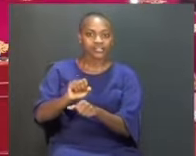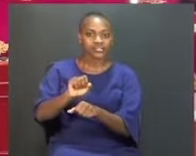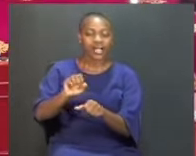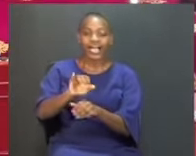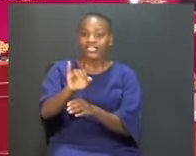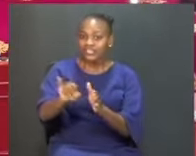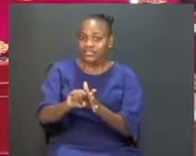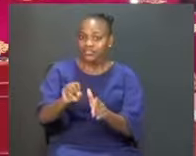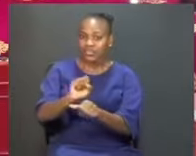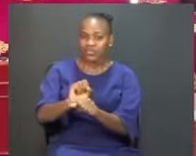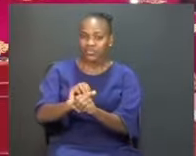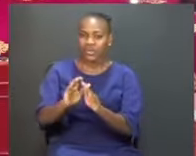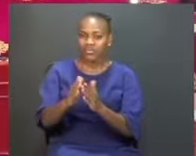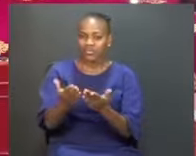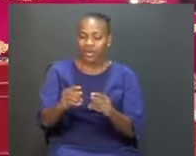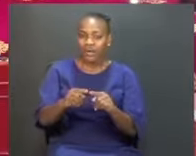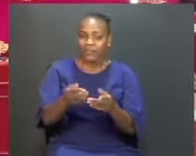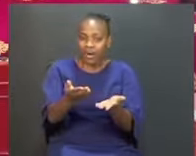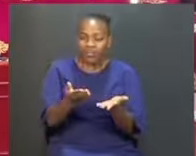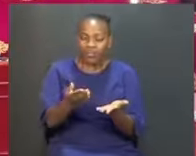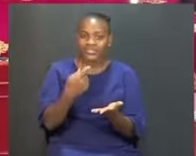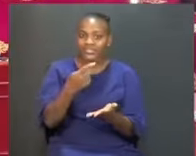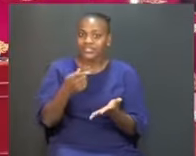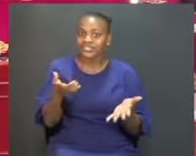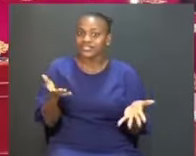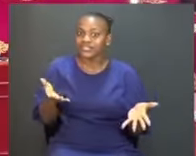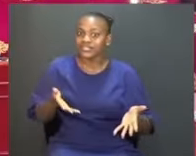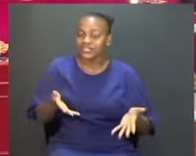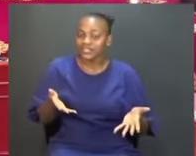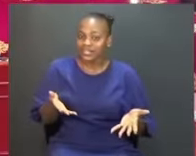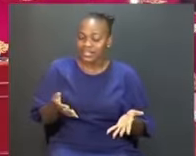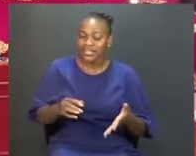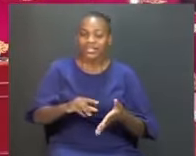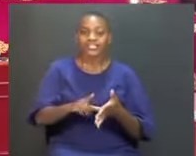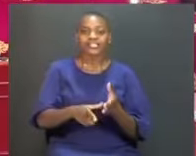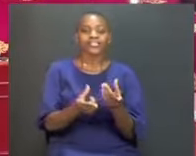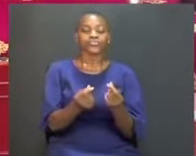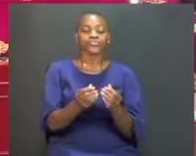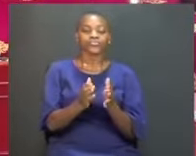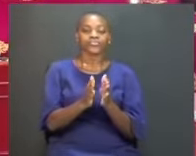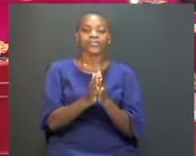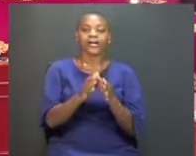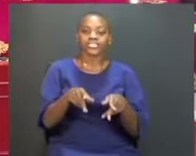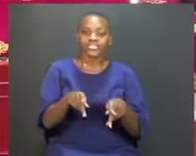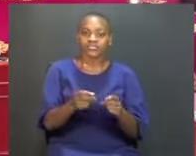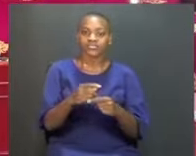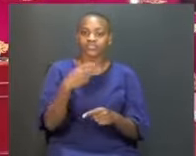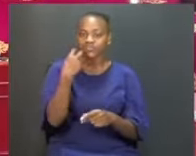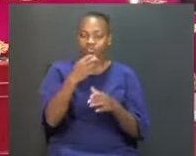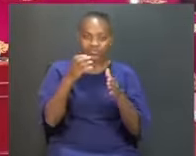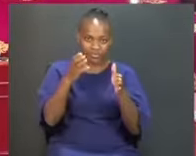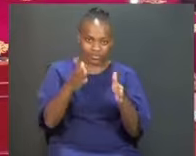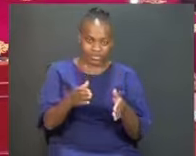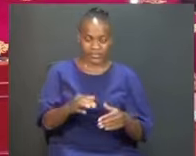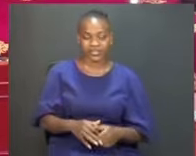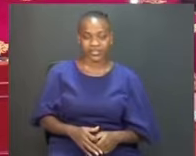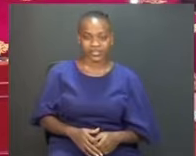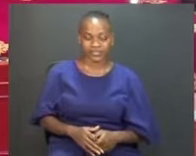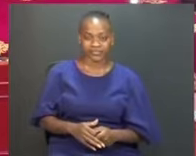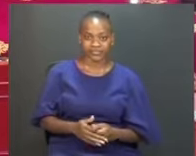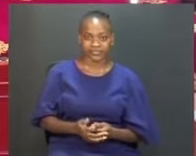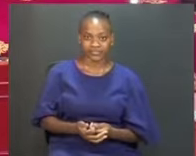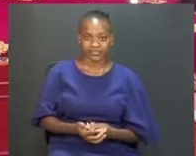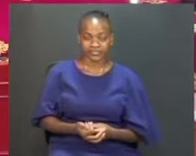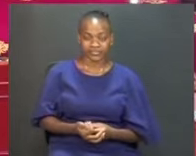you want to raise it on the floor, then you now seek the leave of the Speaker. If it is on the